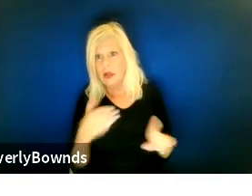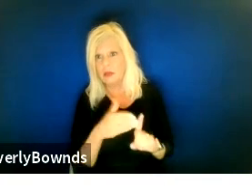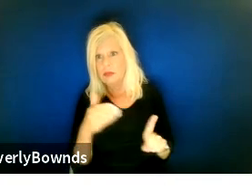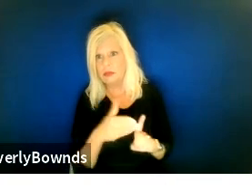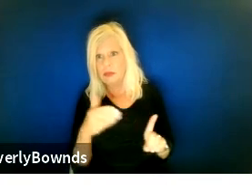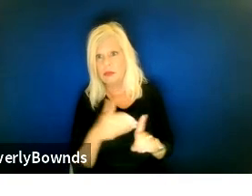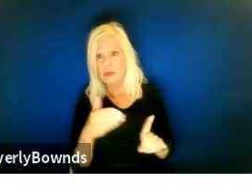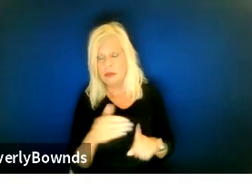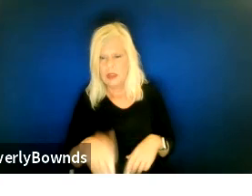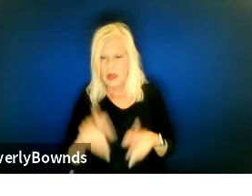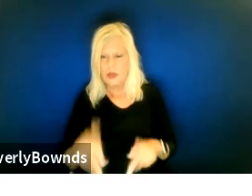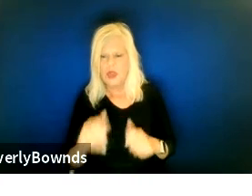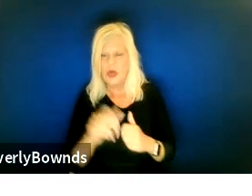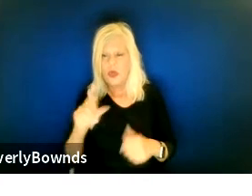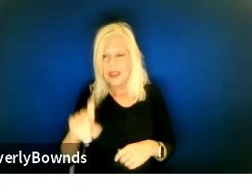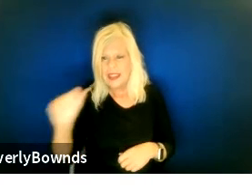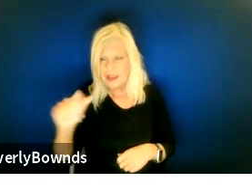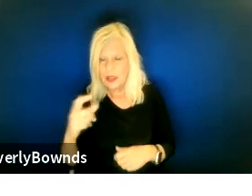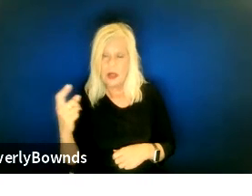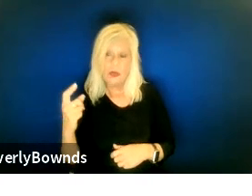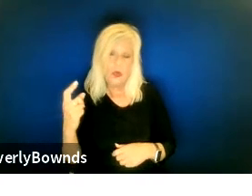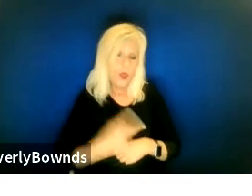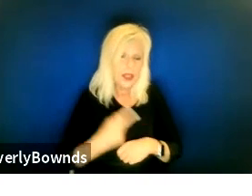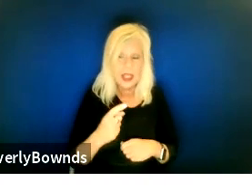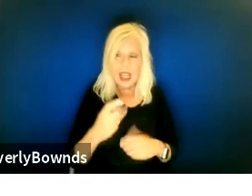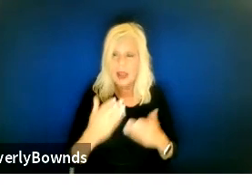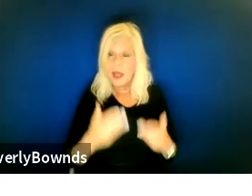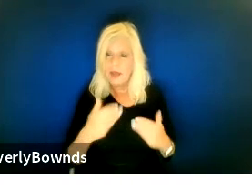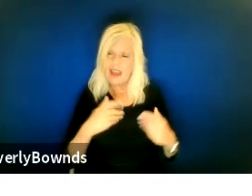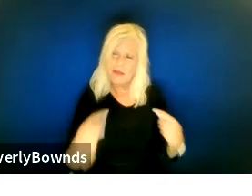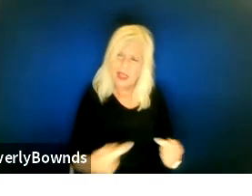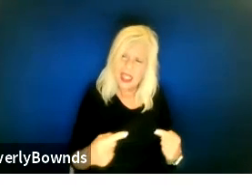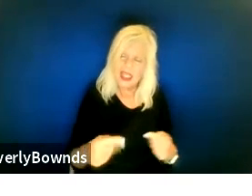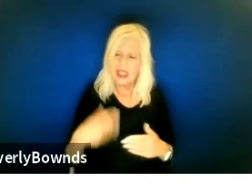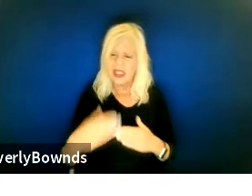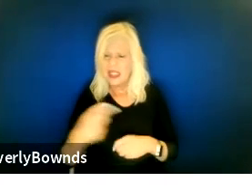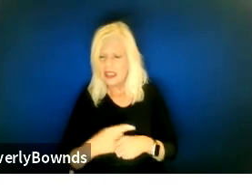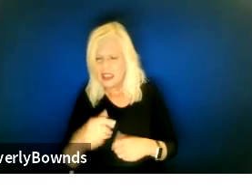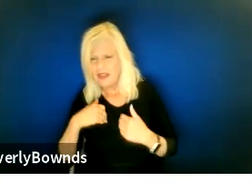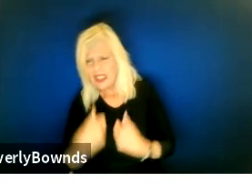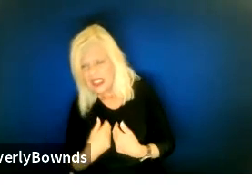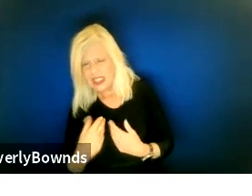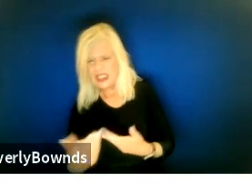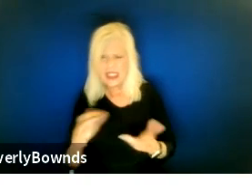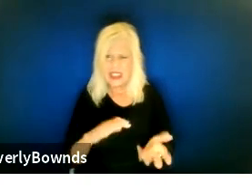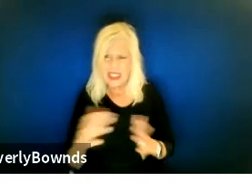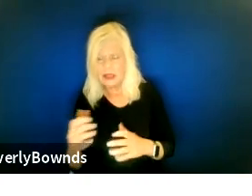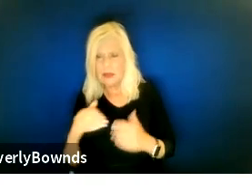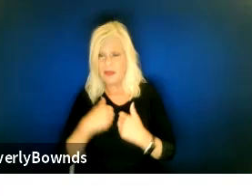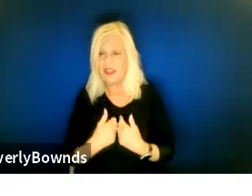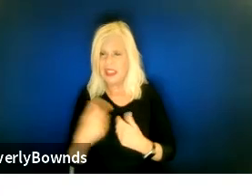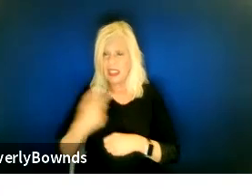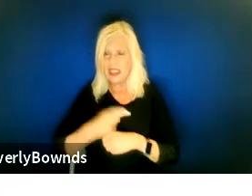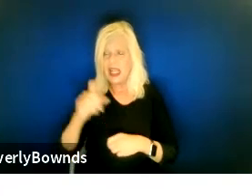As a person with disability, one day I could be experiencing pain, one day I'm fatigued, and so on that day I need